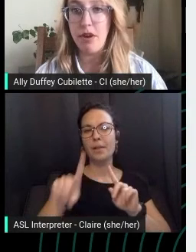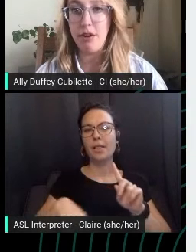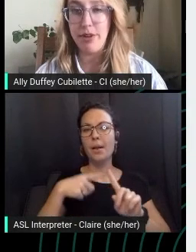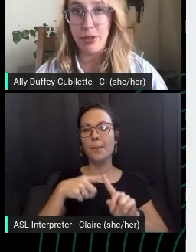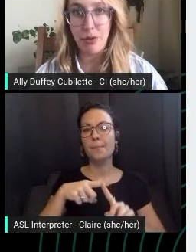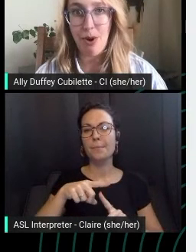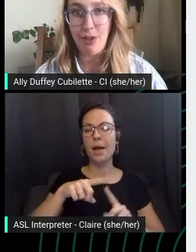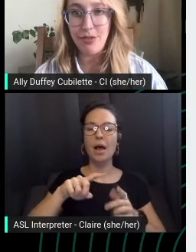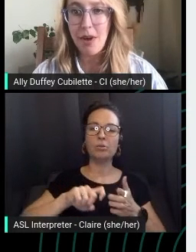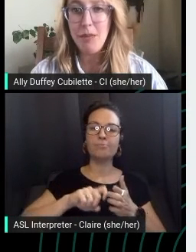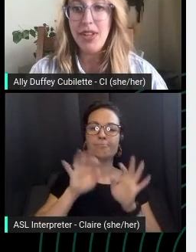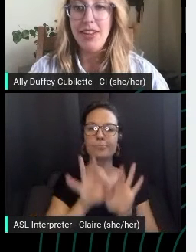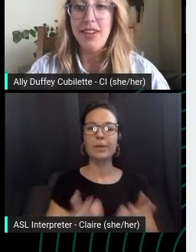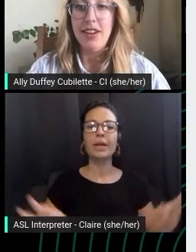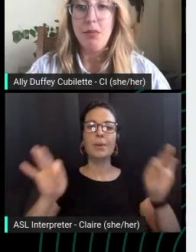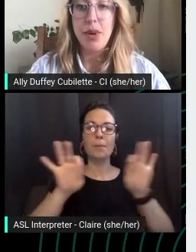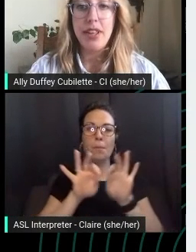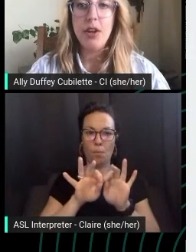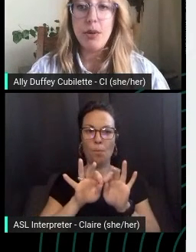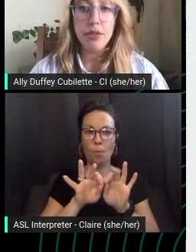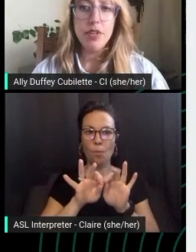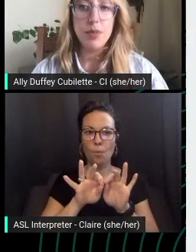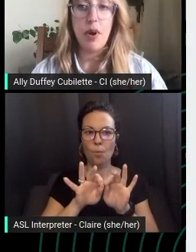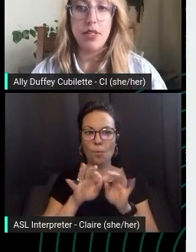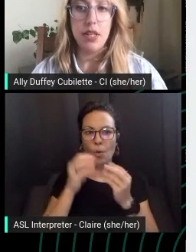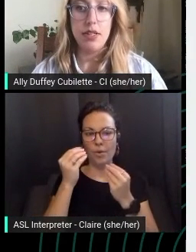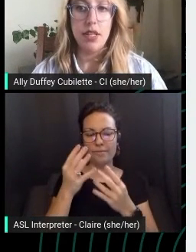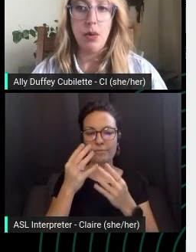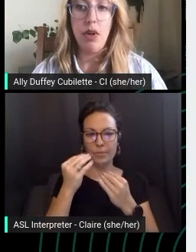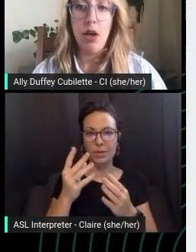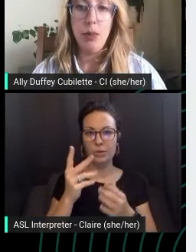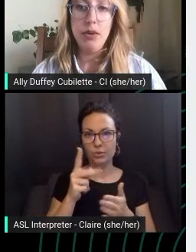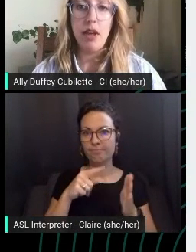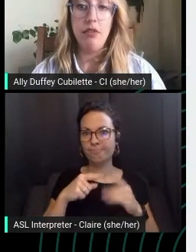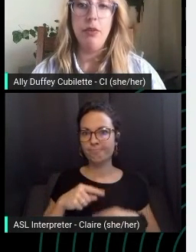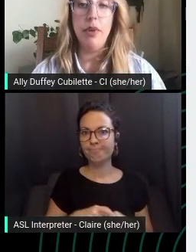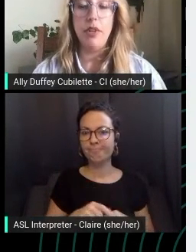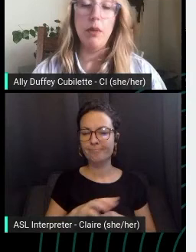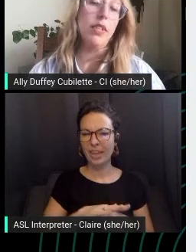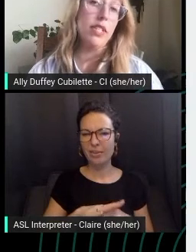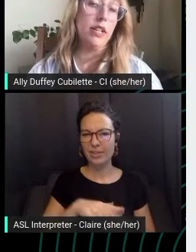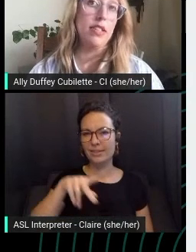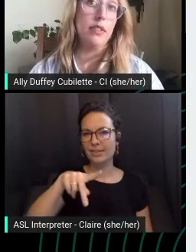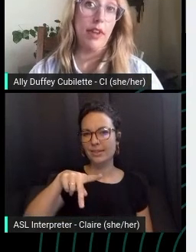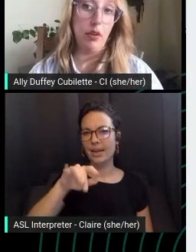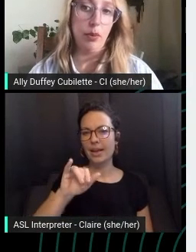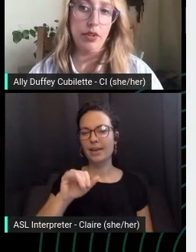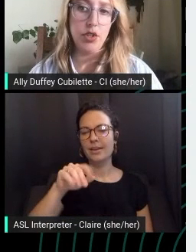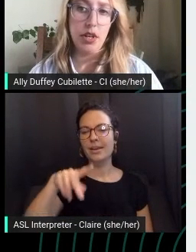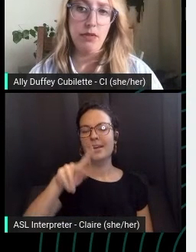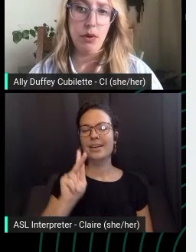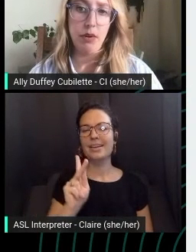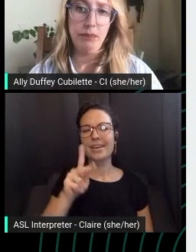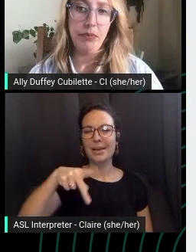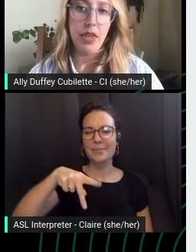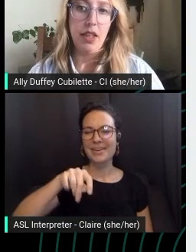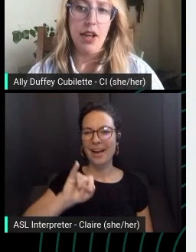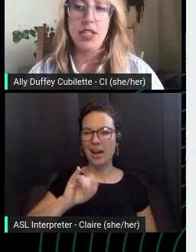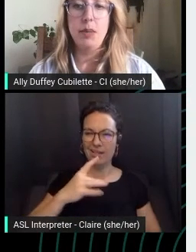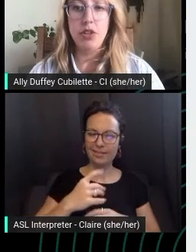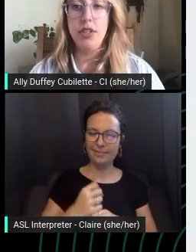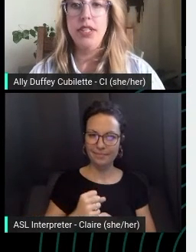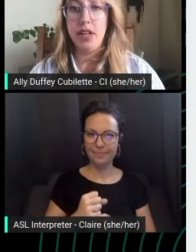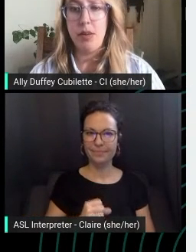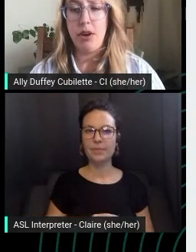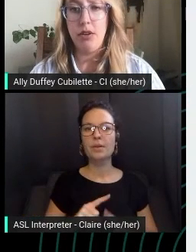so I'm not going to read through all of them. But in going through this process, it will help you get familiar with the data that's available in GA4.